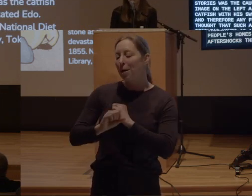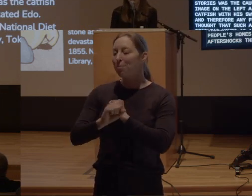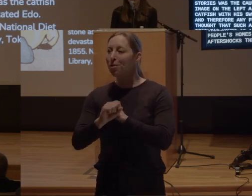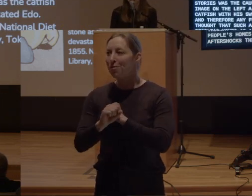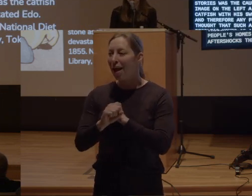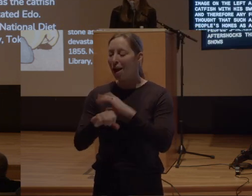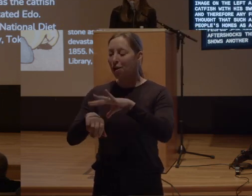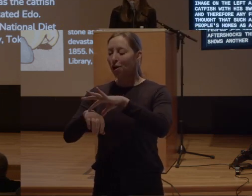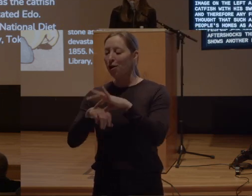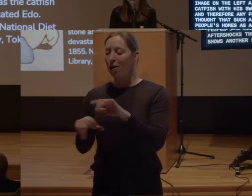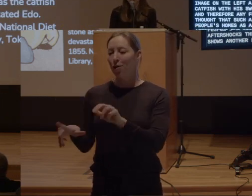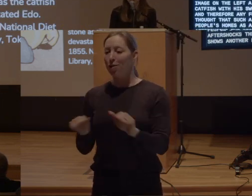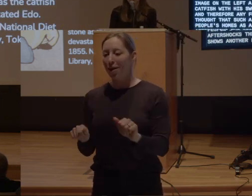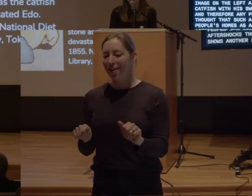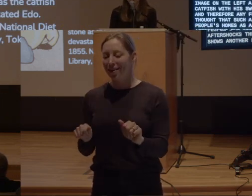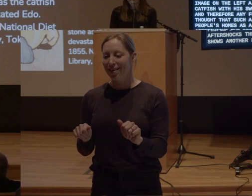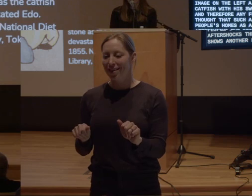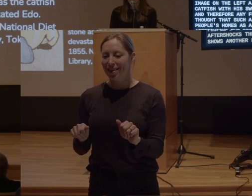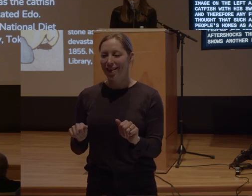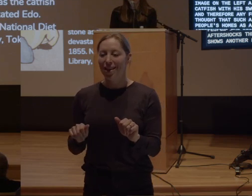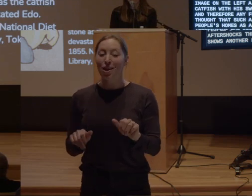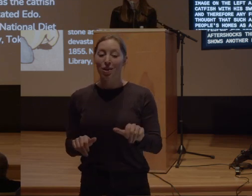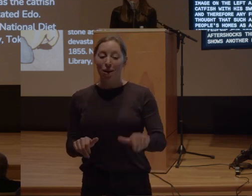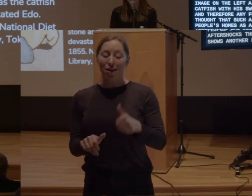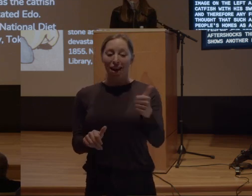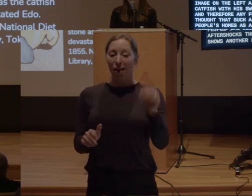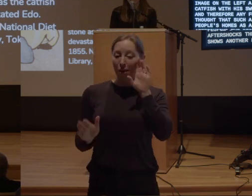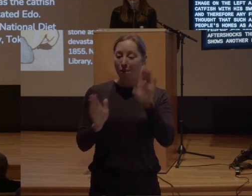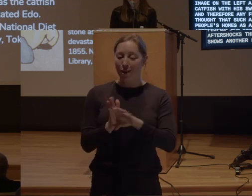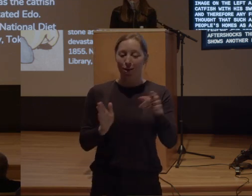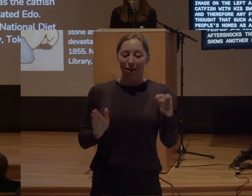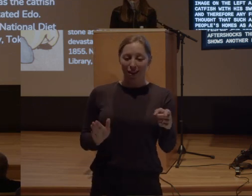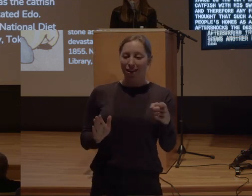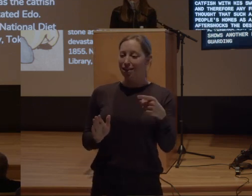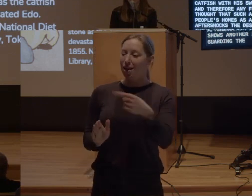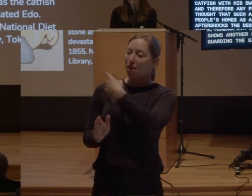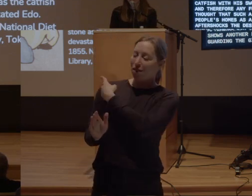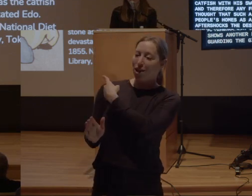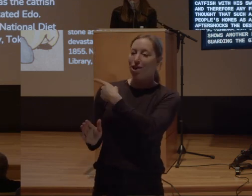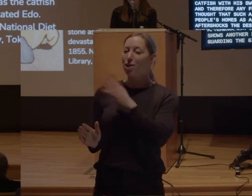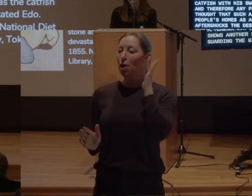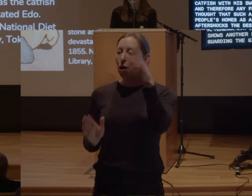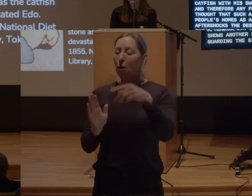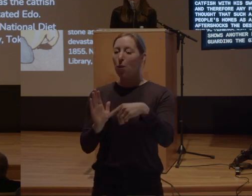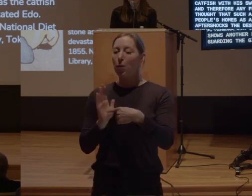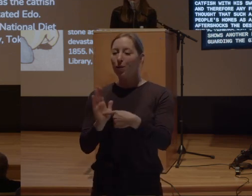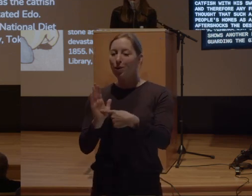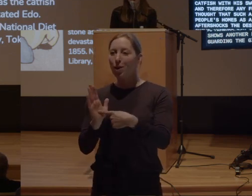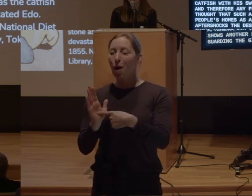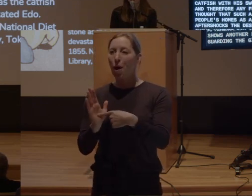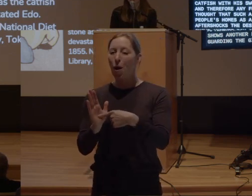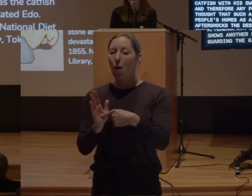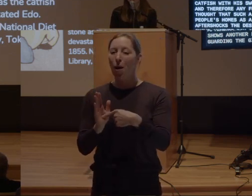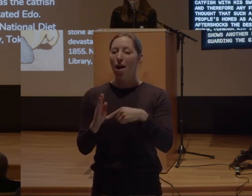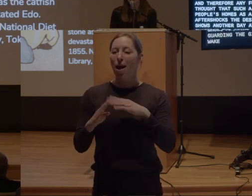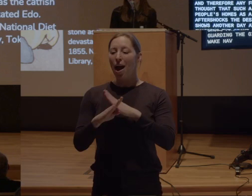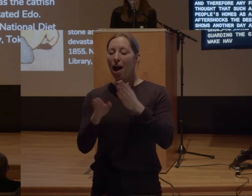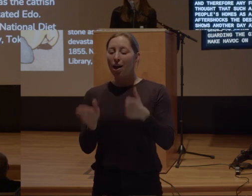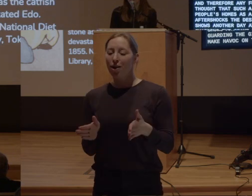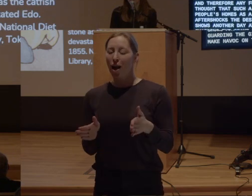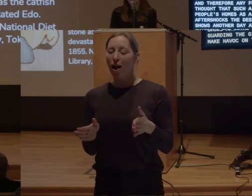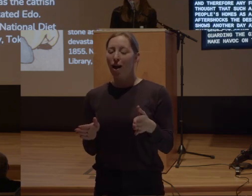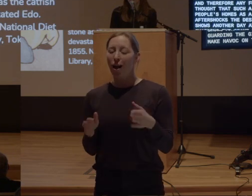shows another deity, Ebisu, asleep on the job of guarding the giant catfish, which has escaped to wreak havoc on the